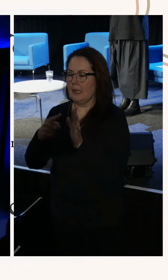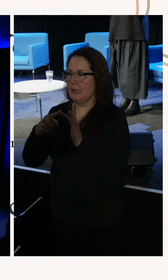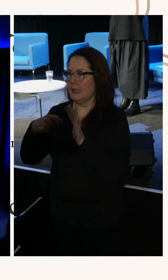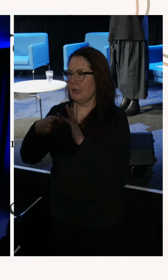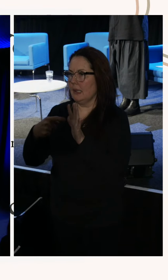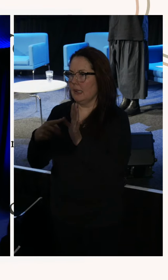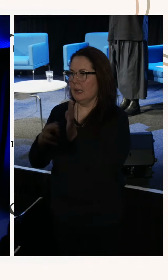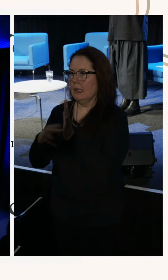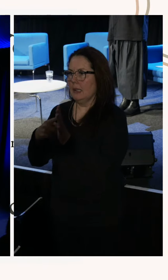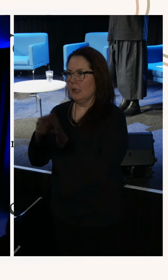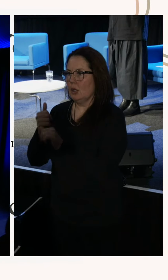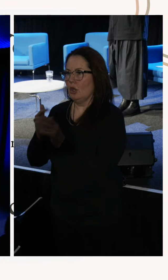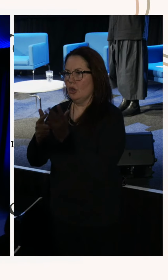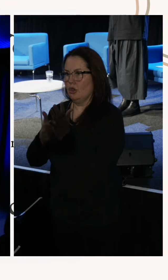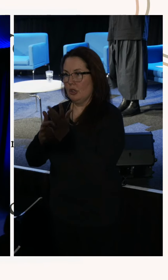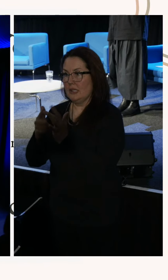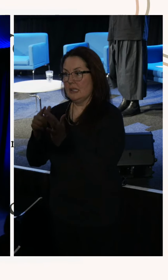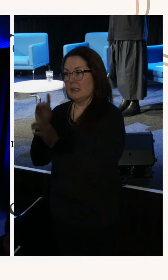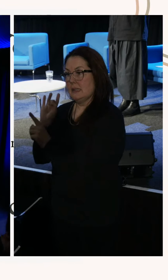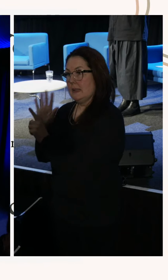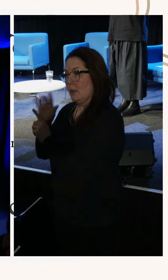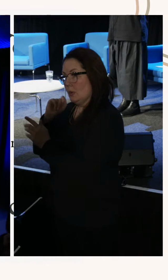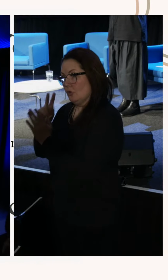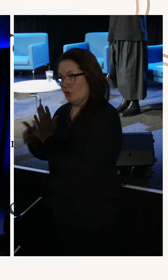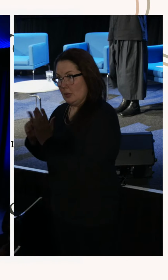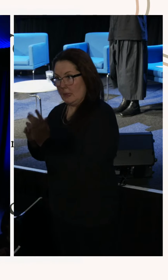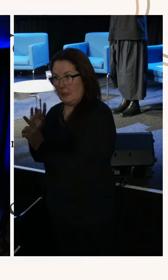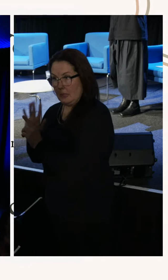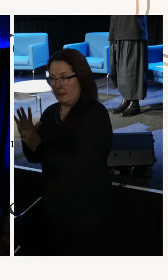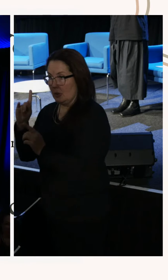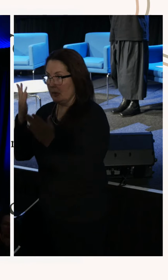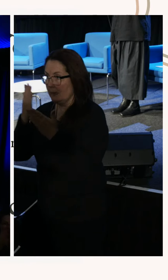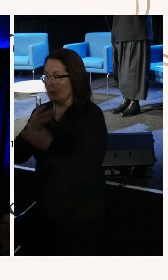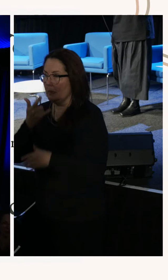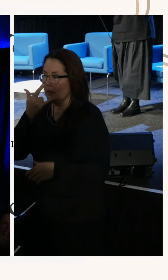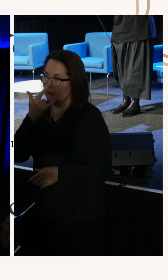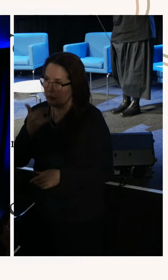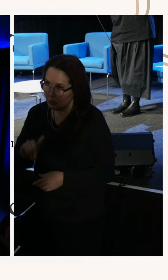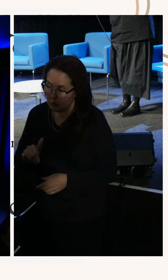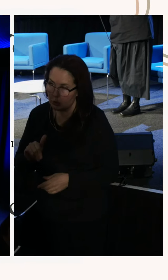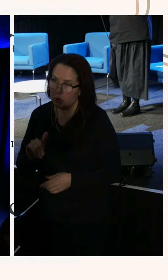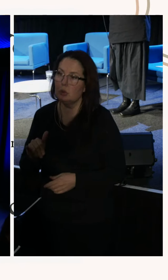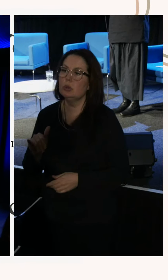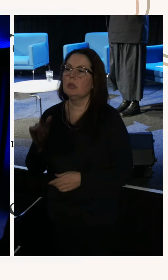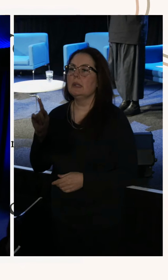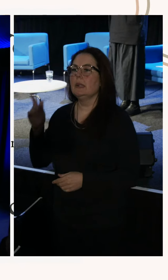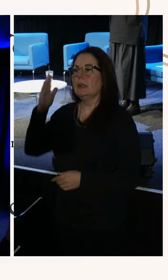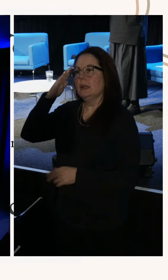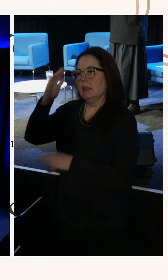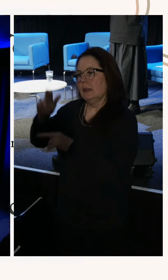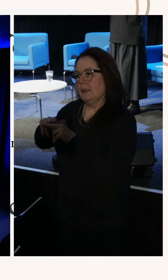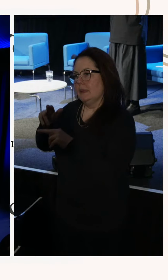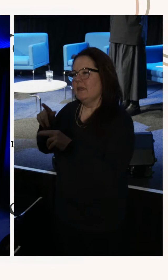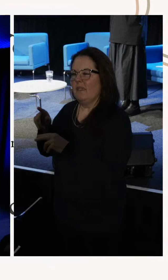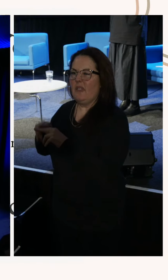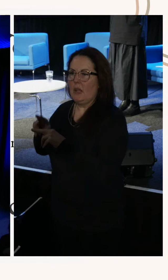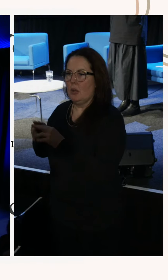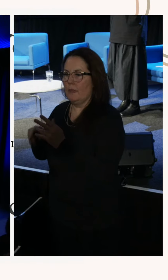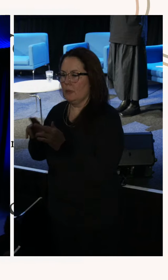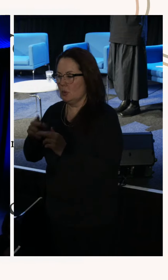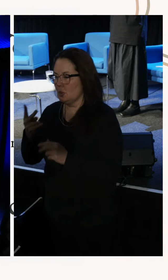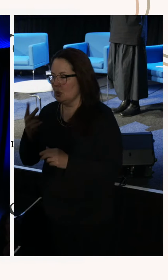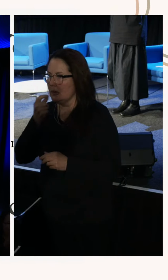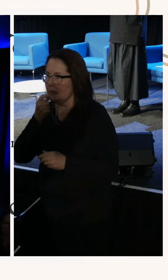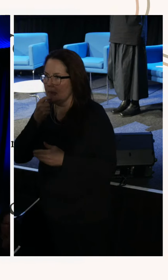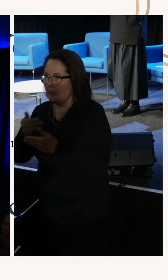to be reading this piece themselves this evening, but unfortunately they are the parent of 2 little babies who are